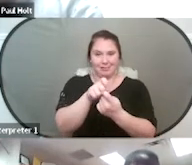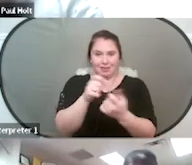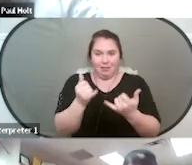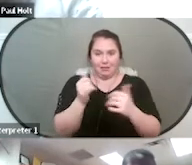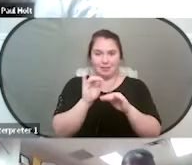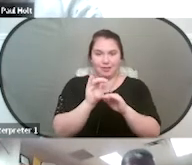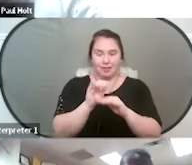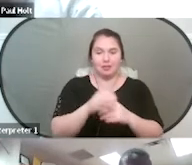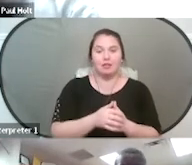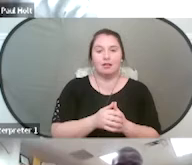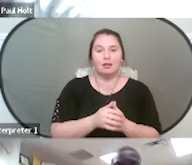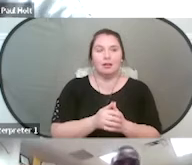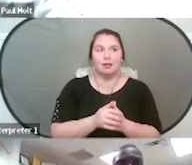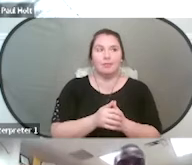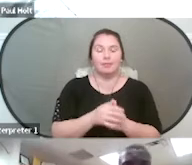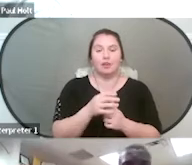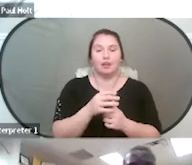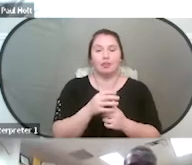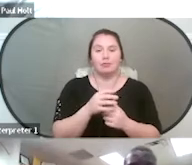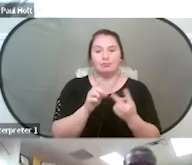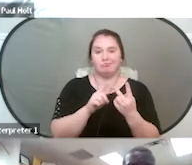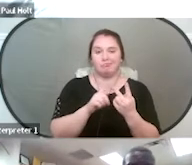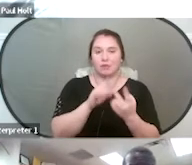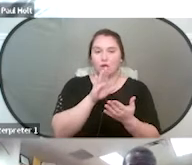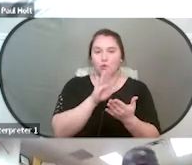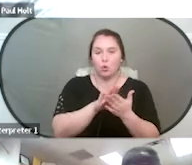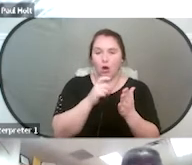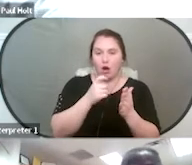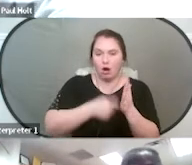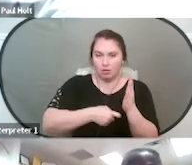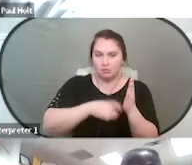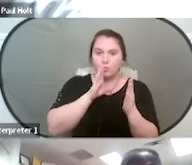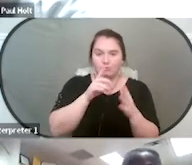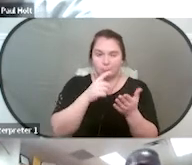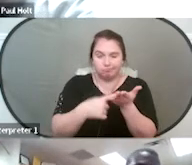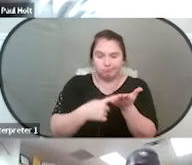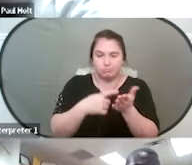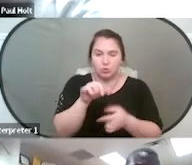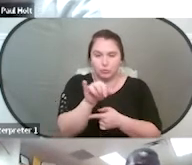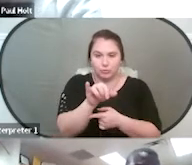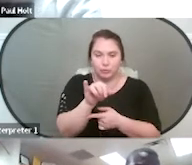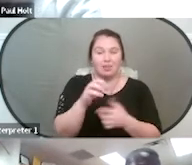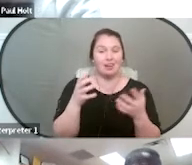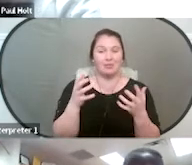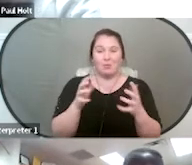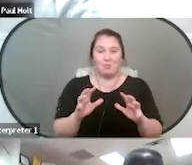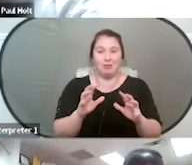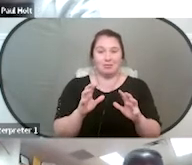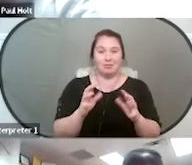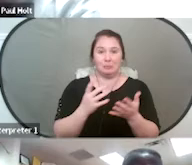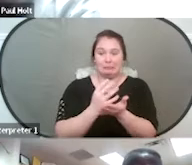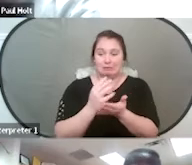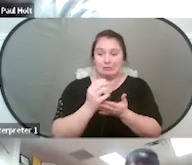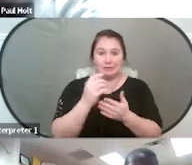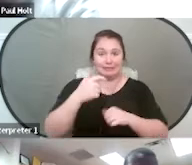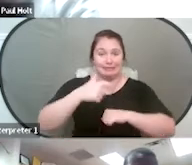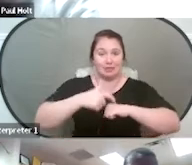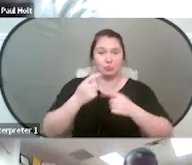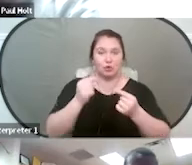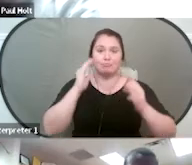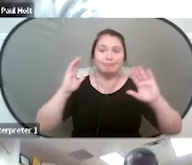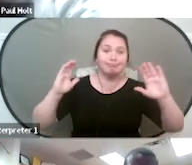and school costs. So I don't want to take too much time with the introduction, but I